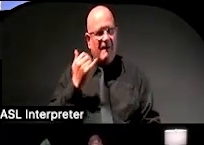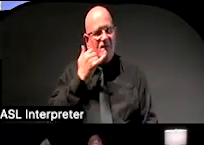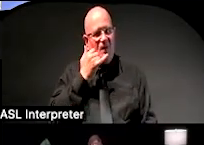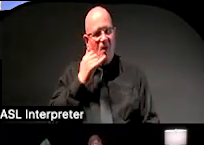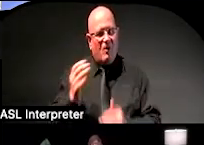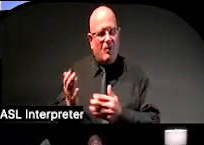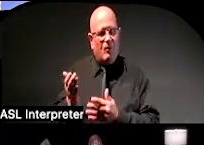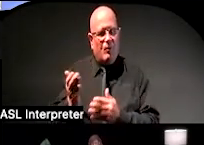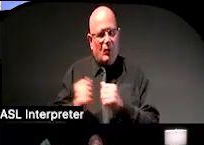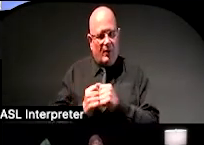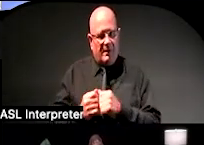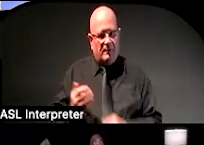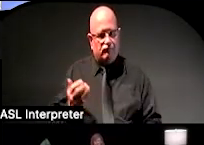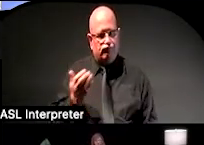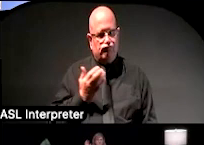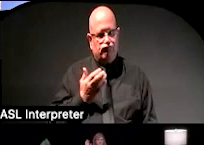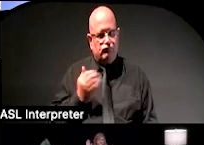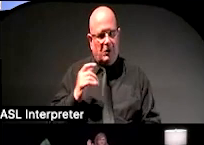it.